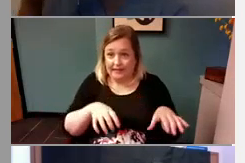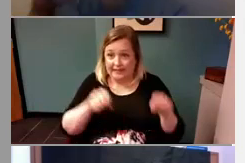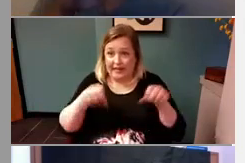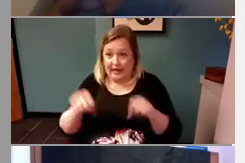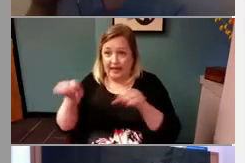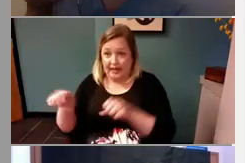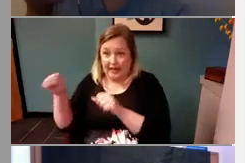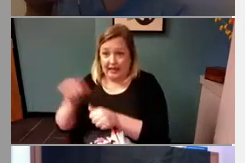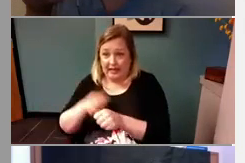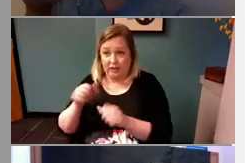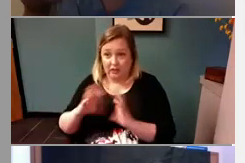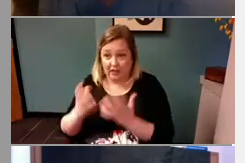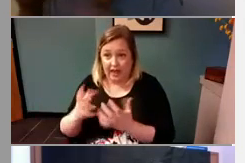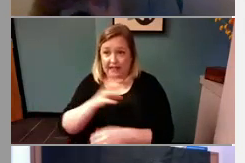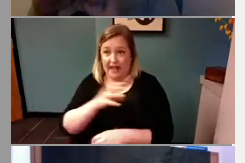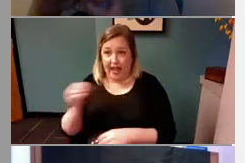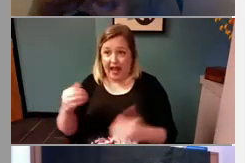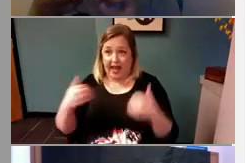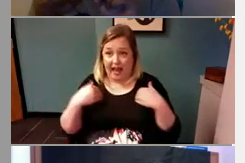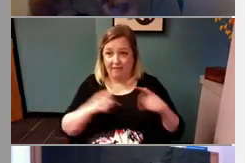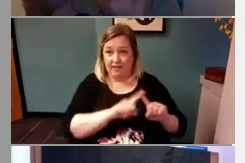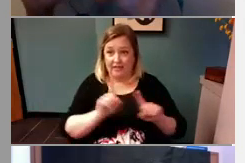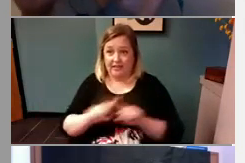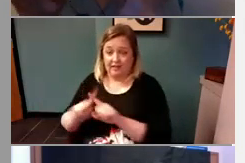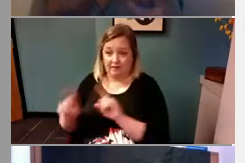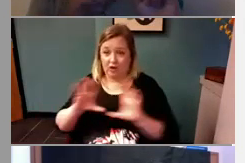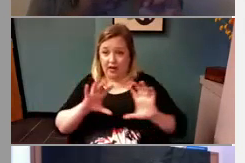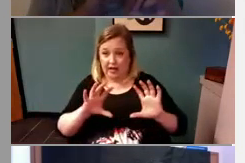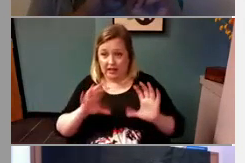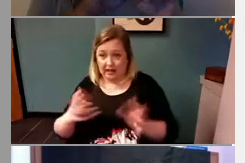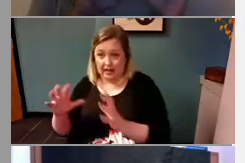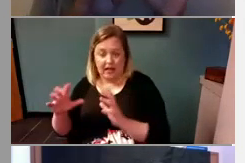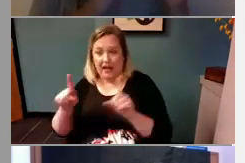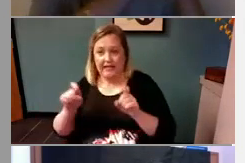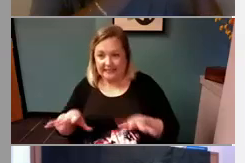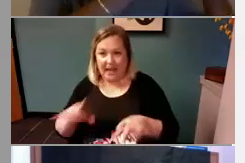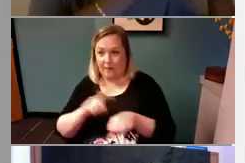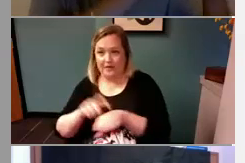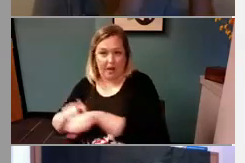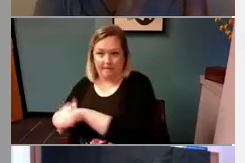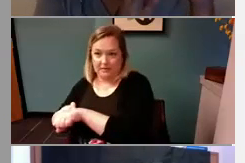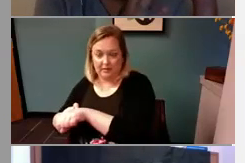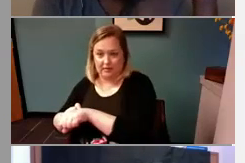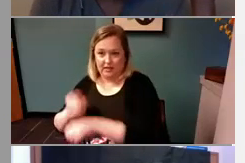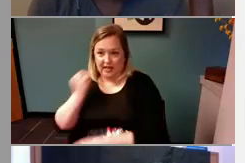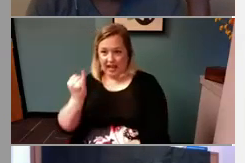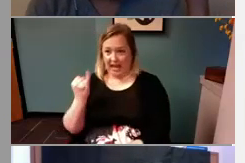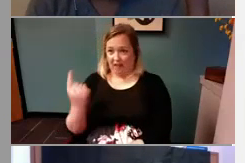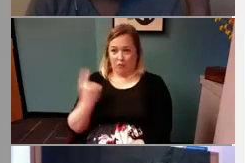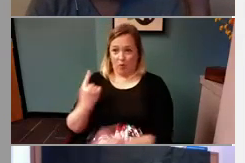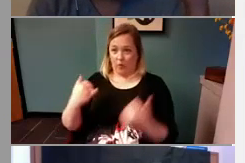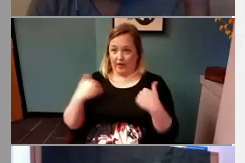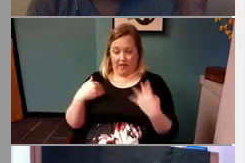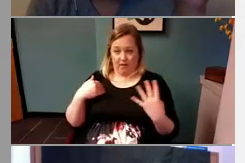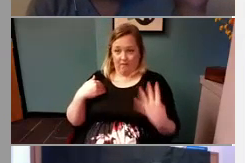and have different class times if we different exam times if we only have 4 exam slots.